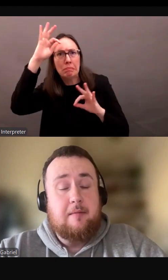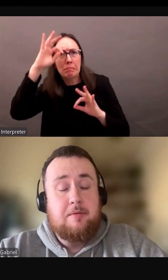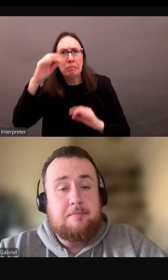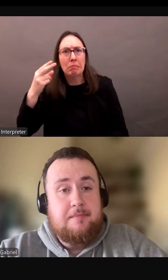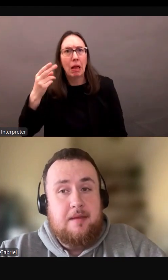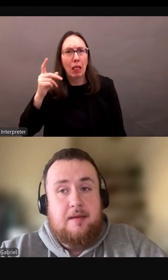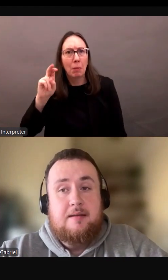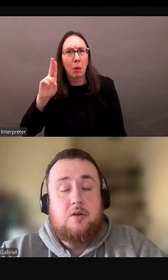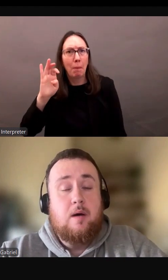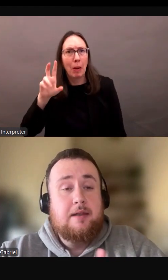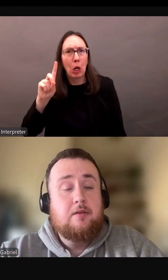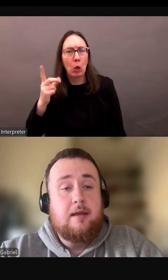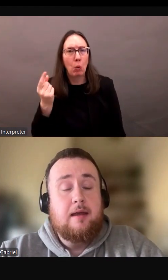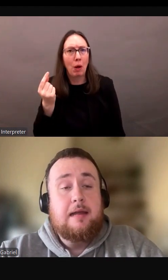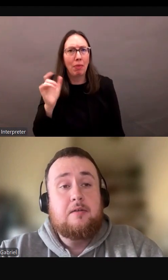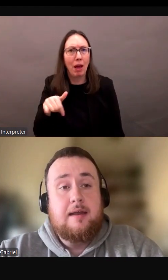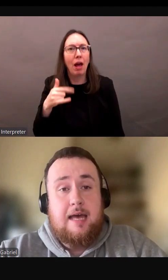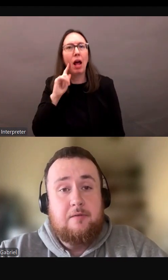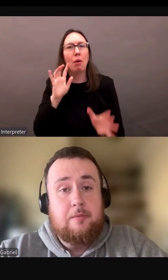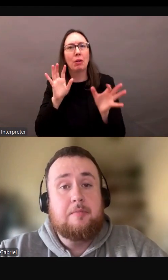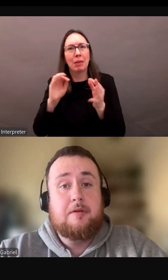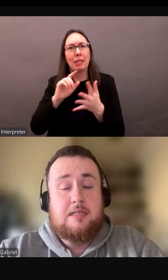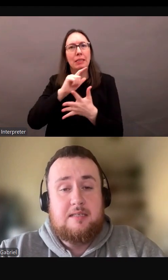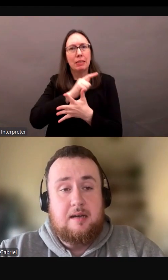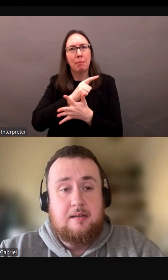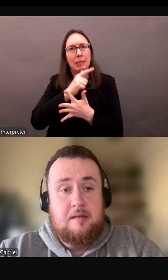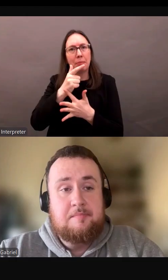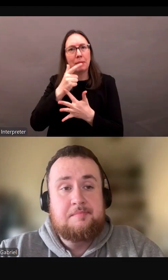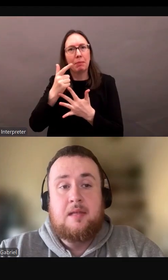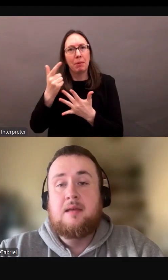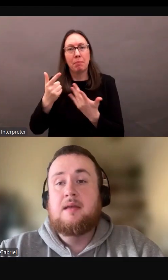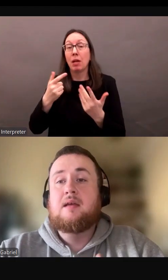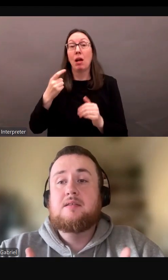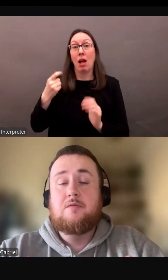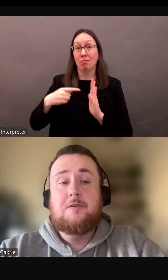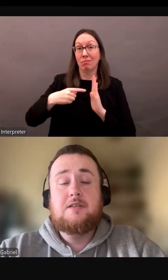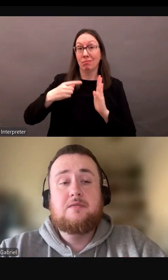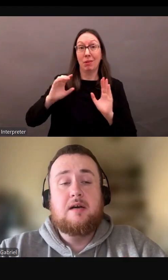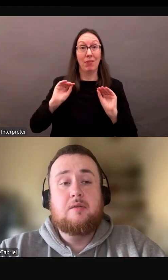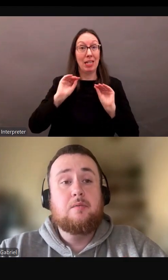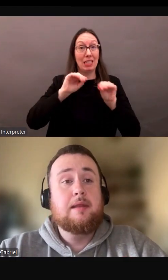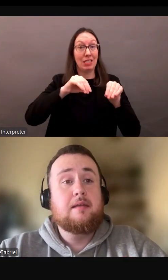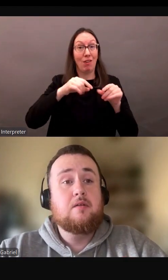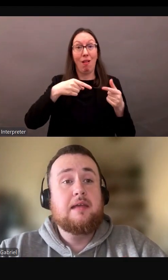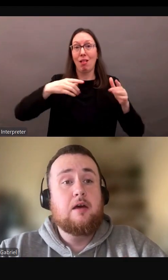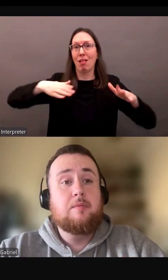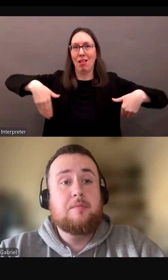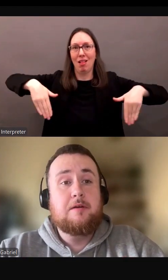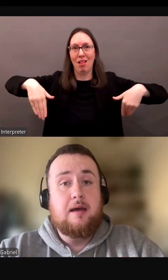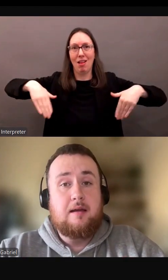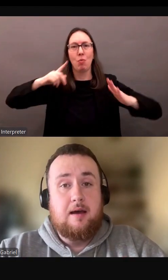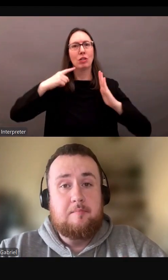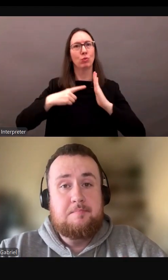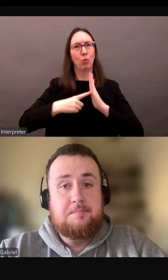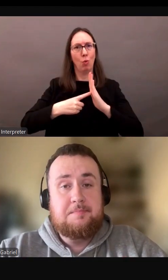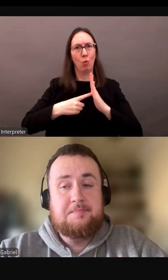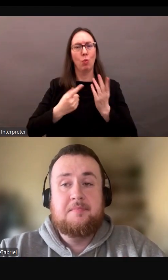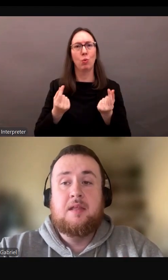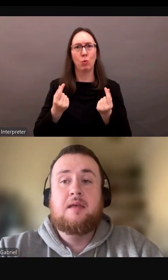step. So I do not have Helperbird installed. So first of all, we need to go to